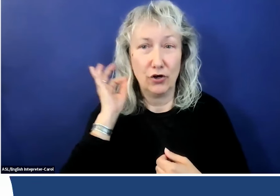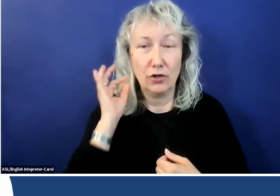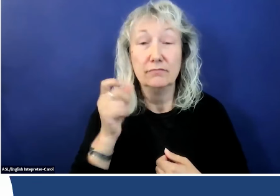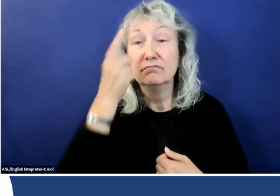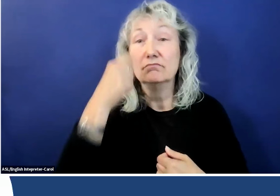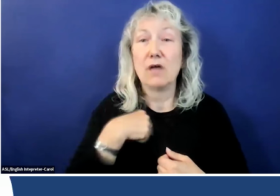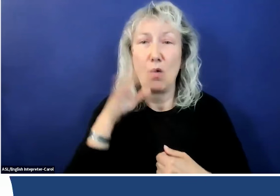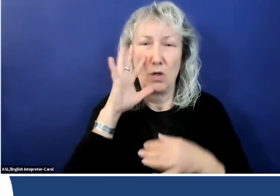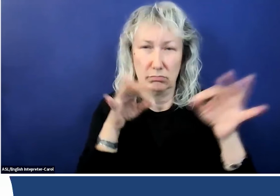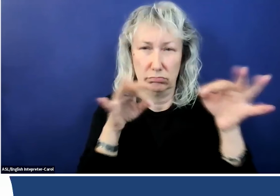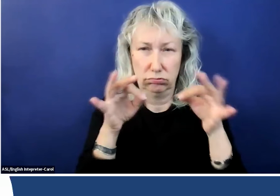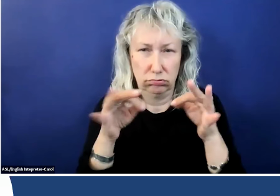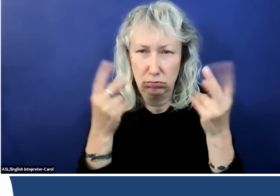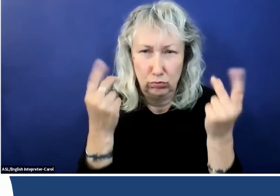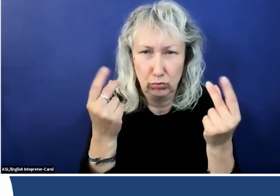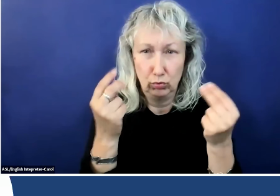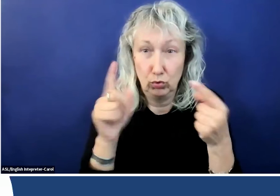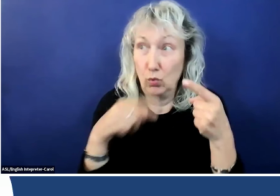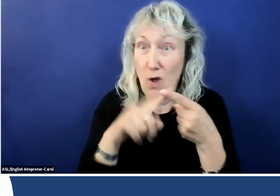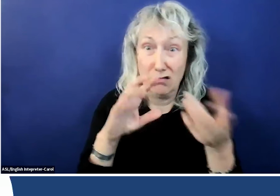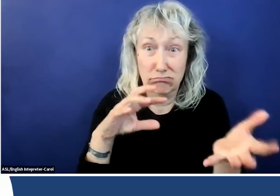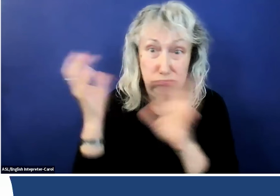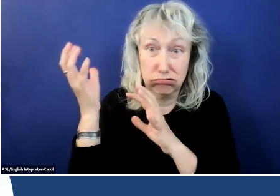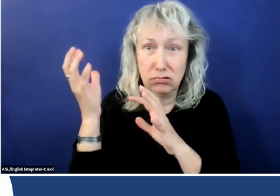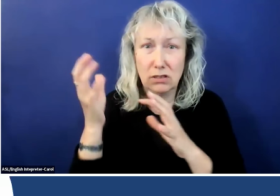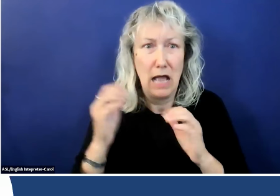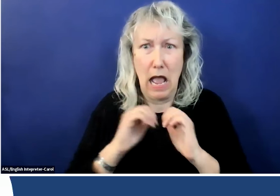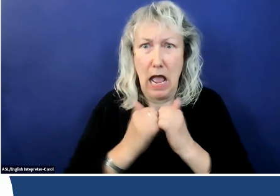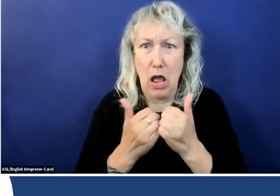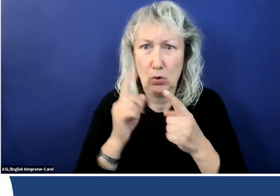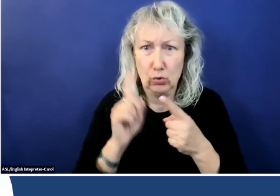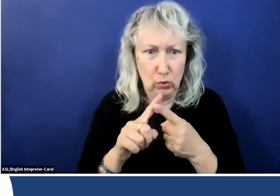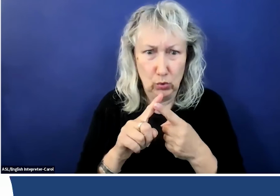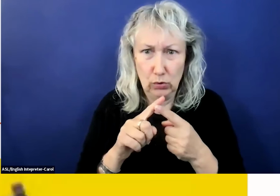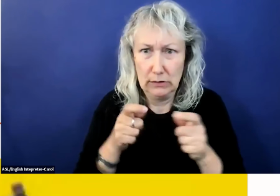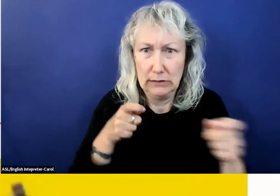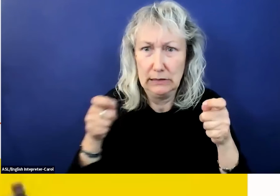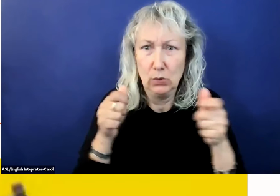medication guidance for disasters. Next screen, please.